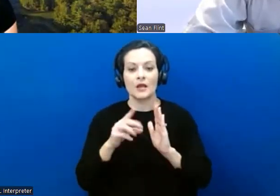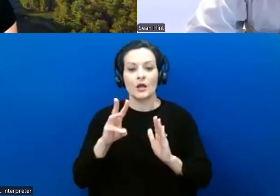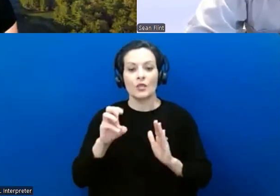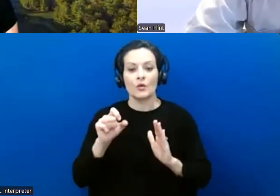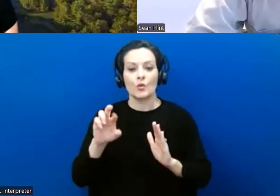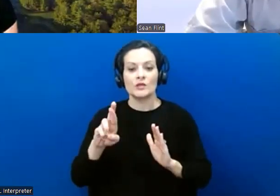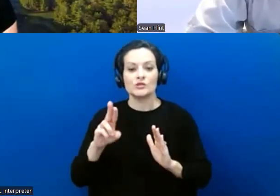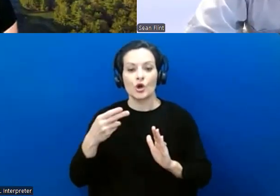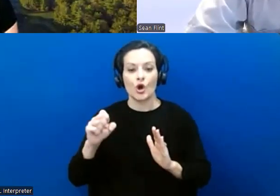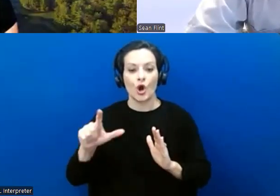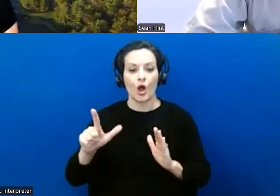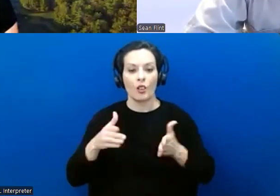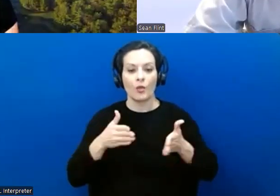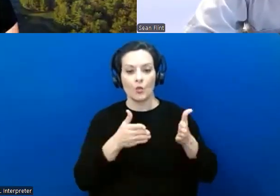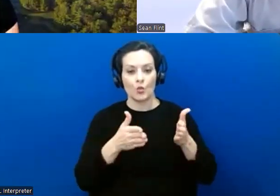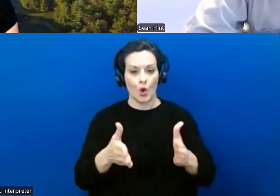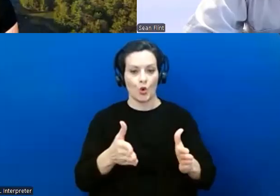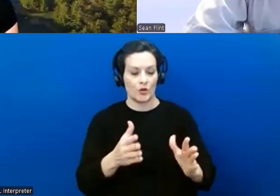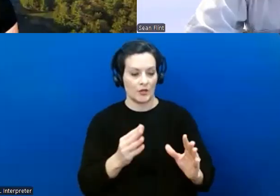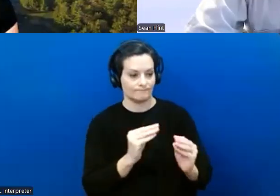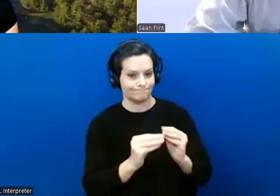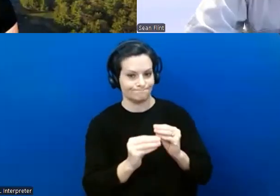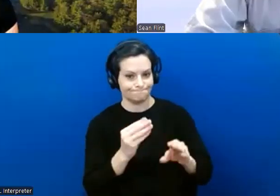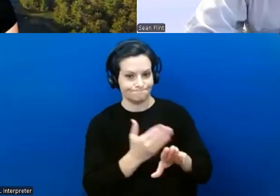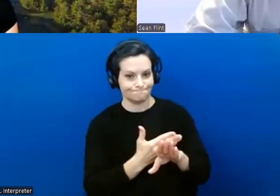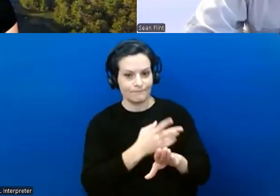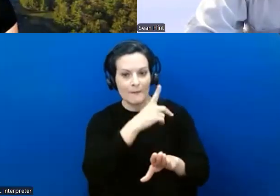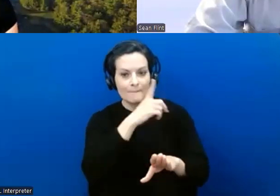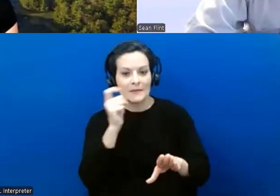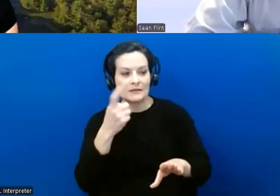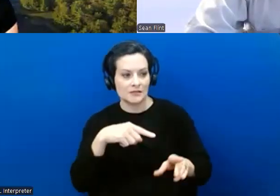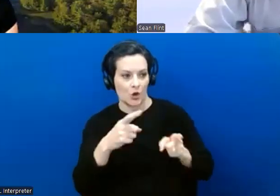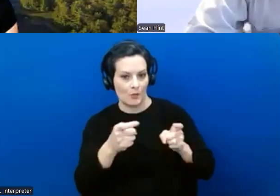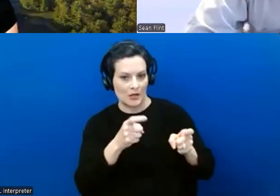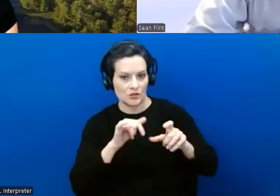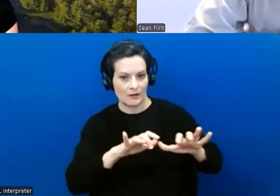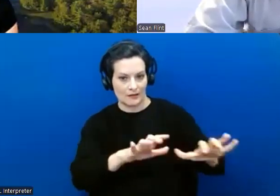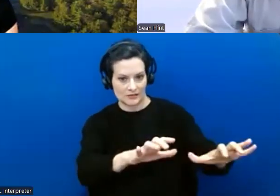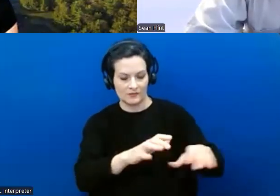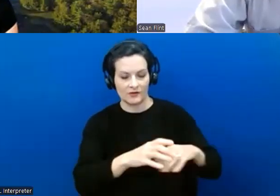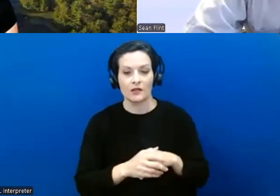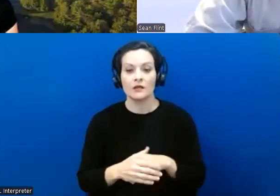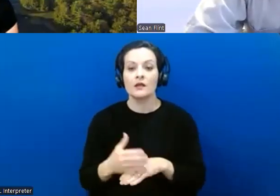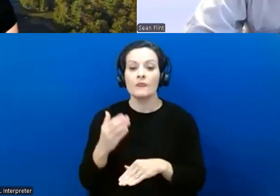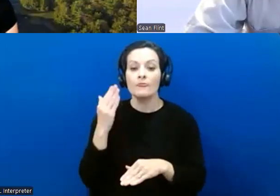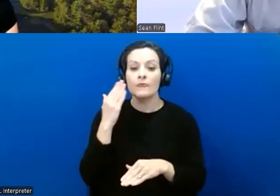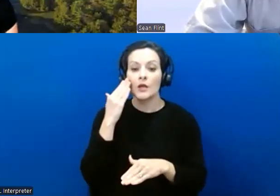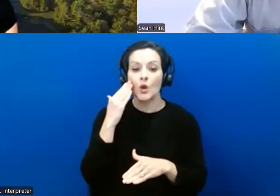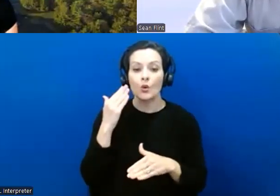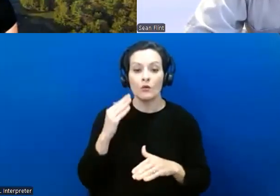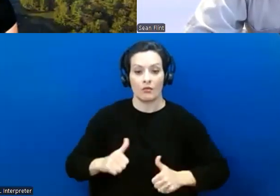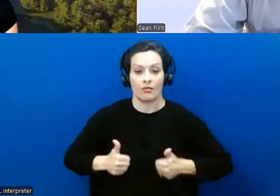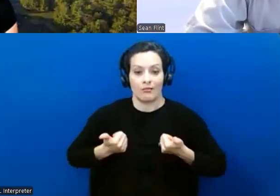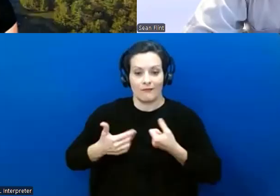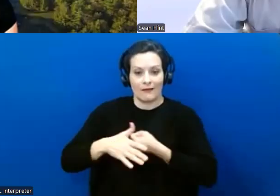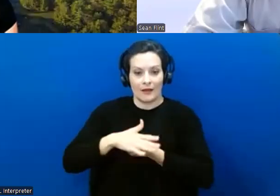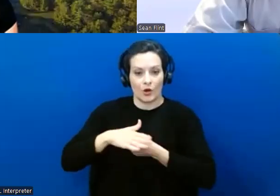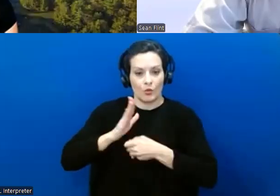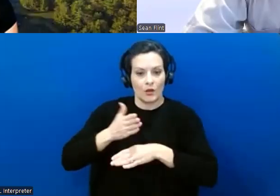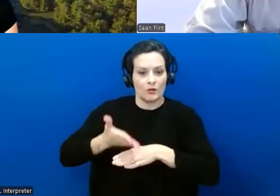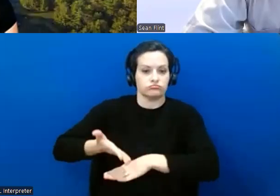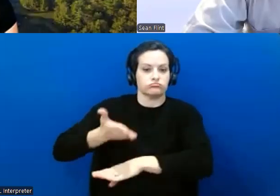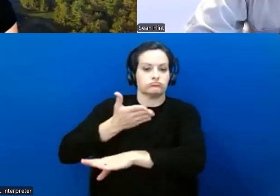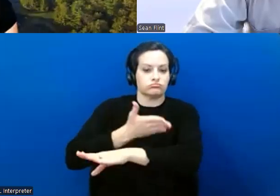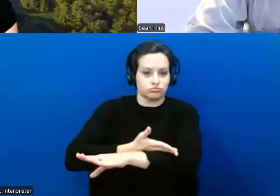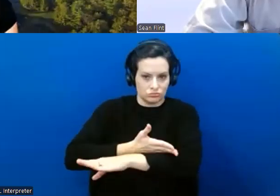to be maintained because of the forest management activities. And if they understand that the habitat is going to be improved in a certain